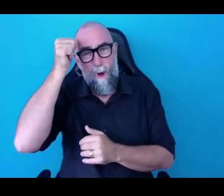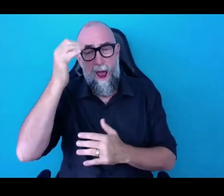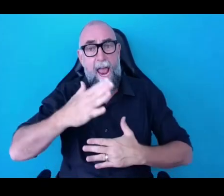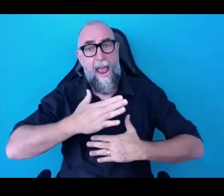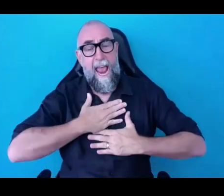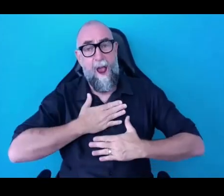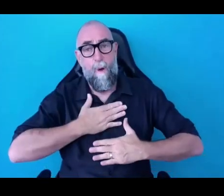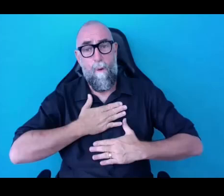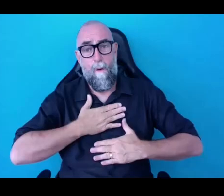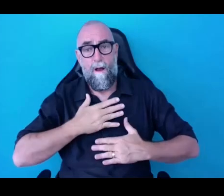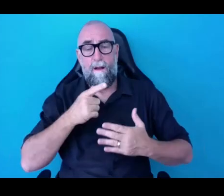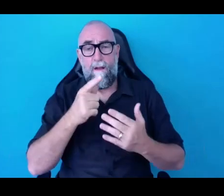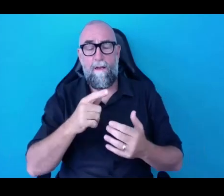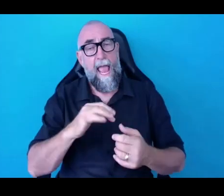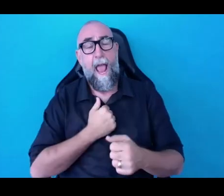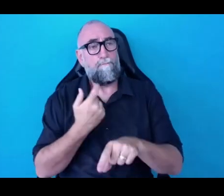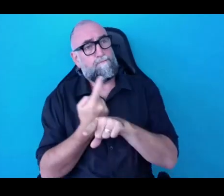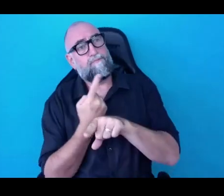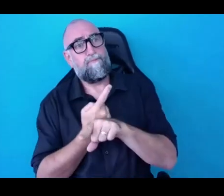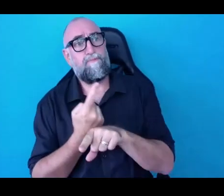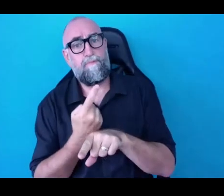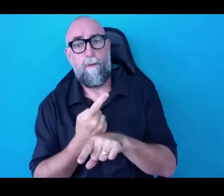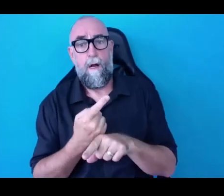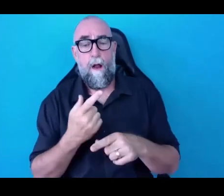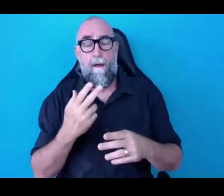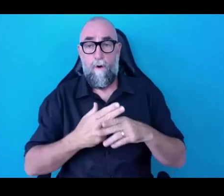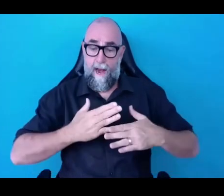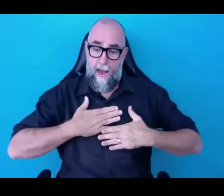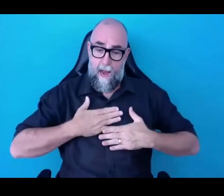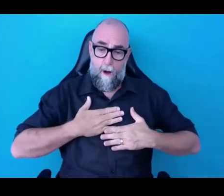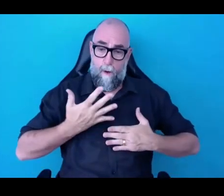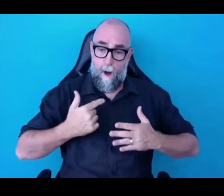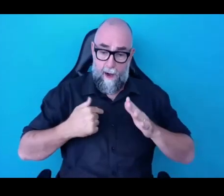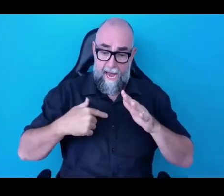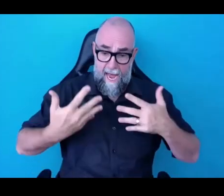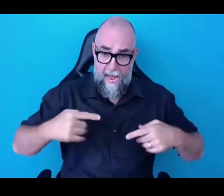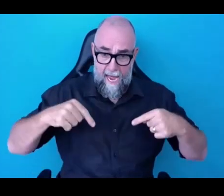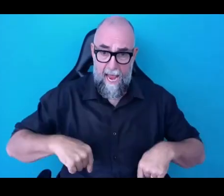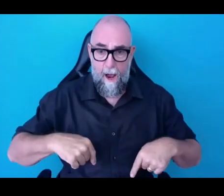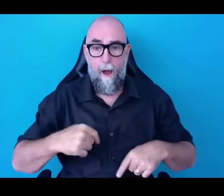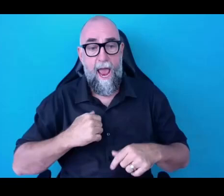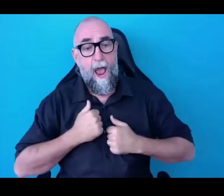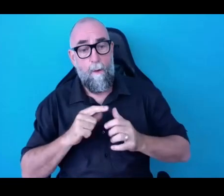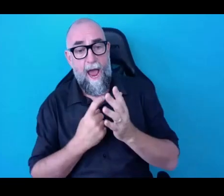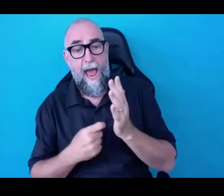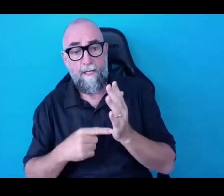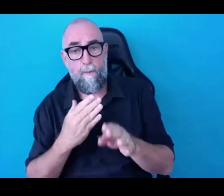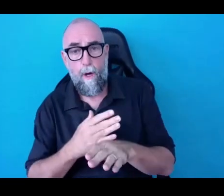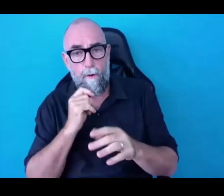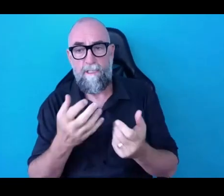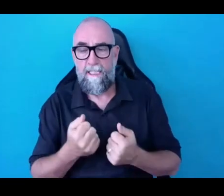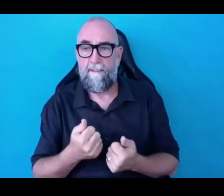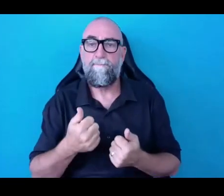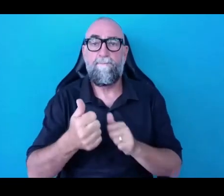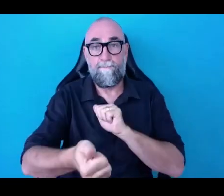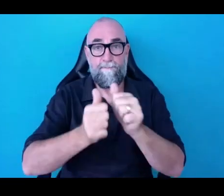the general vernacular of what we're at is not part of the art world yet, and it needs to be, and it will be. Yeah. I